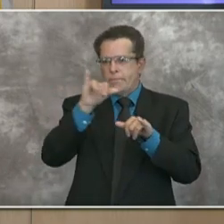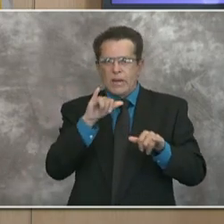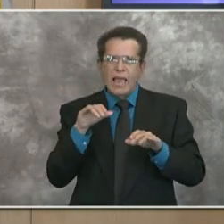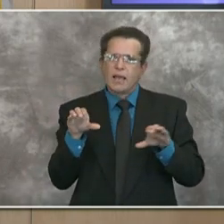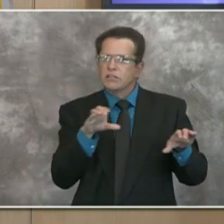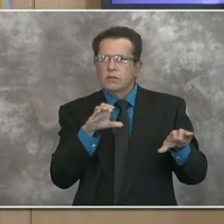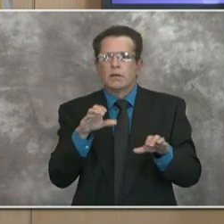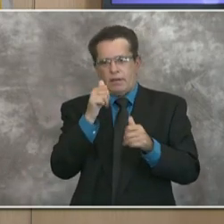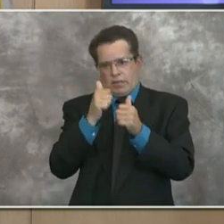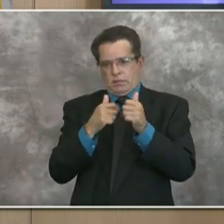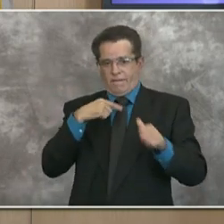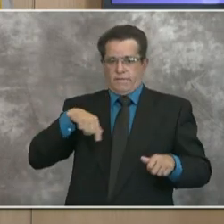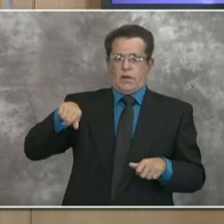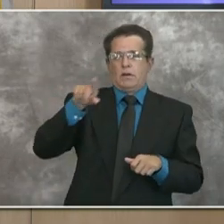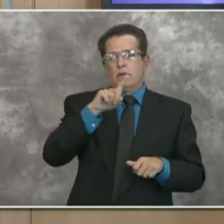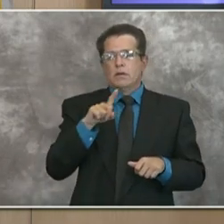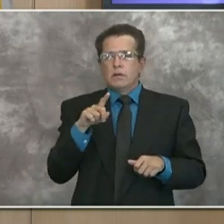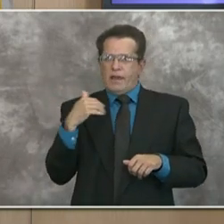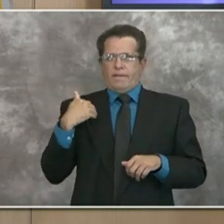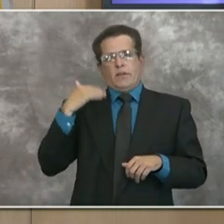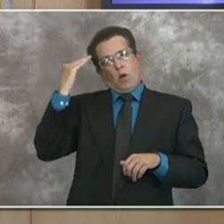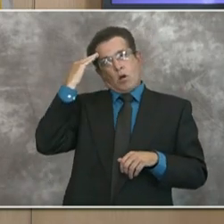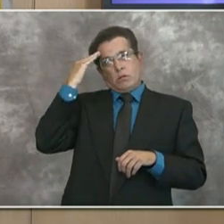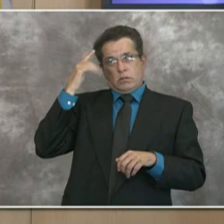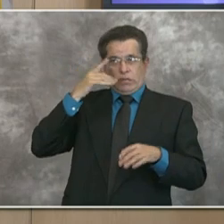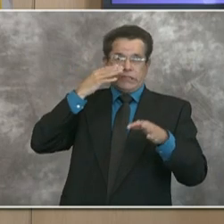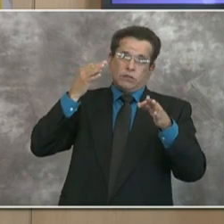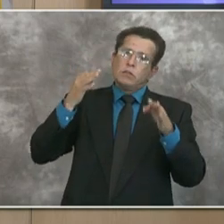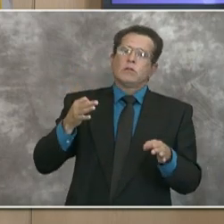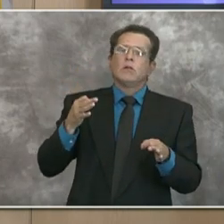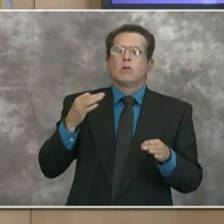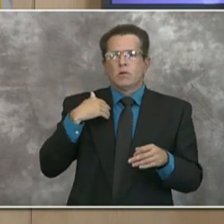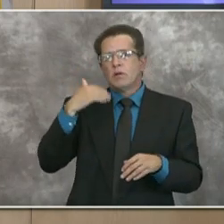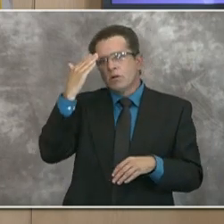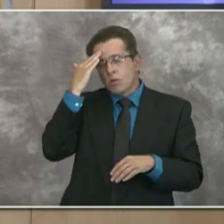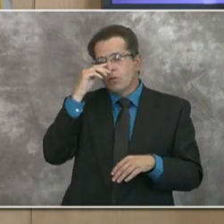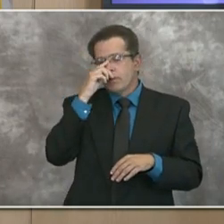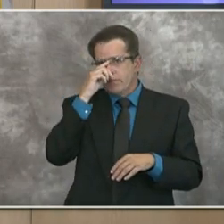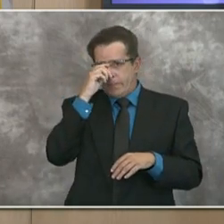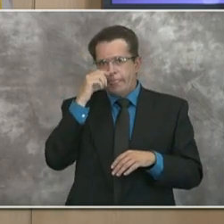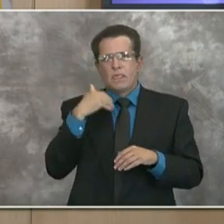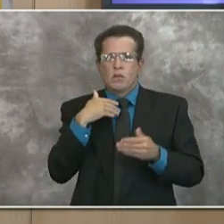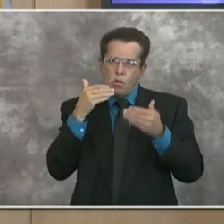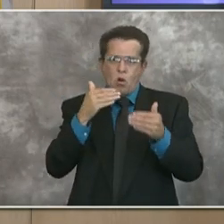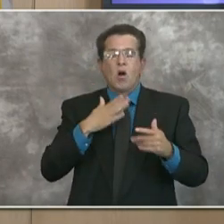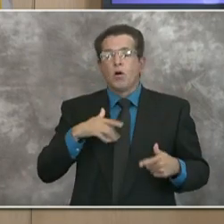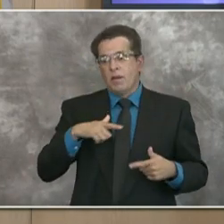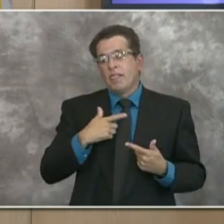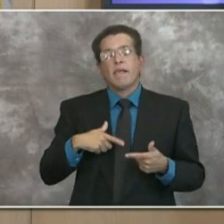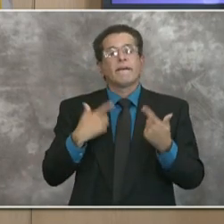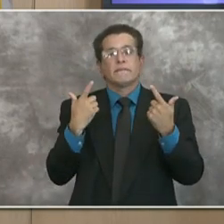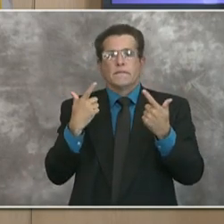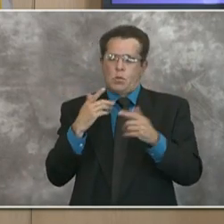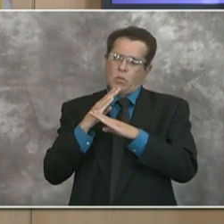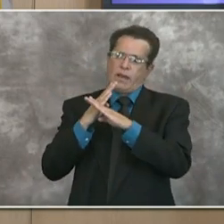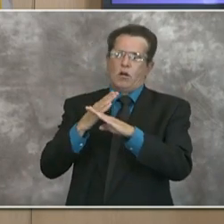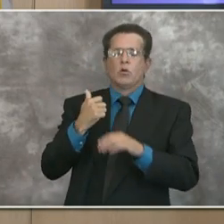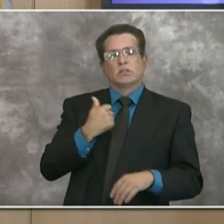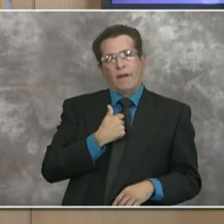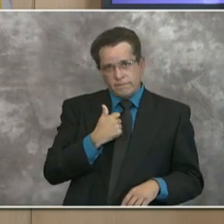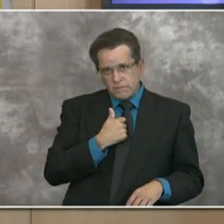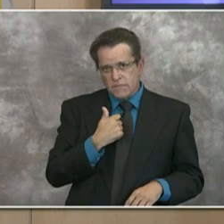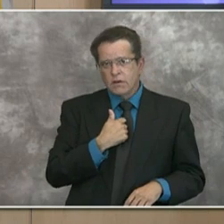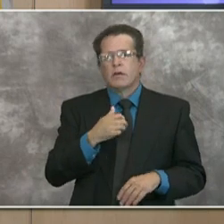action where each and every one of us are making a conscious choice and decision that we will go about our lives in a way that not only protects ourselves